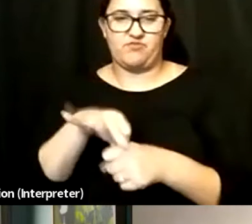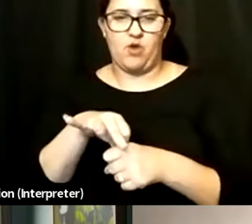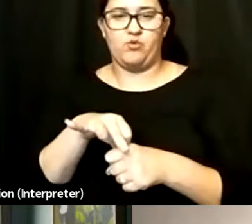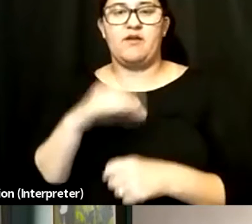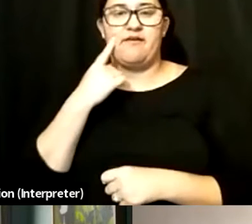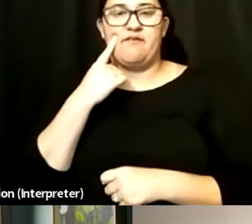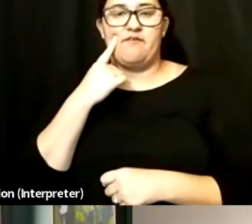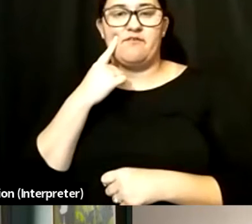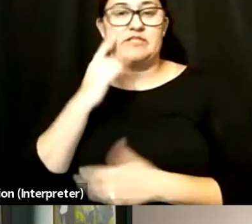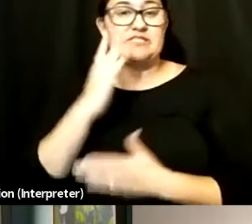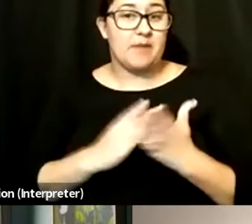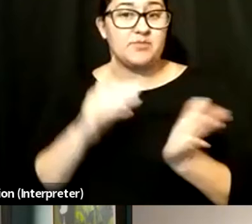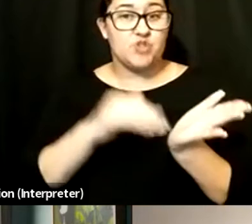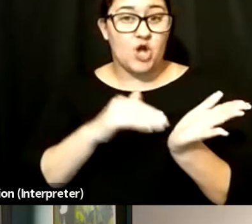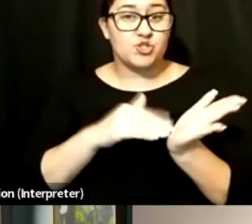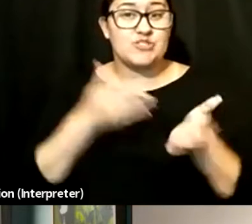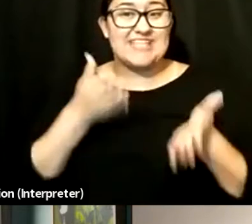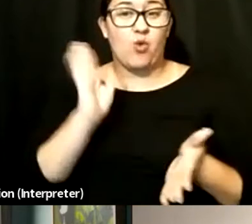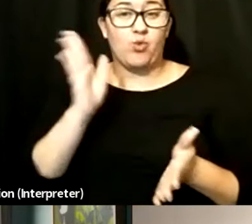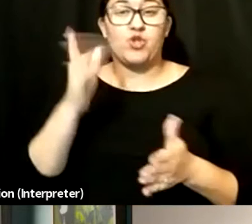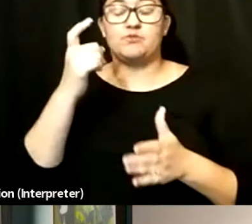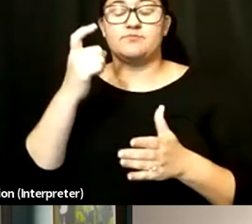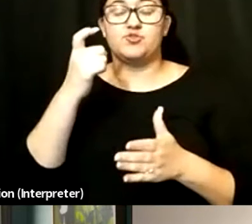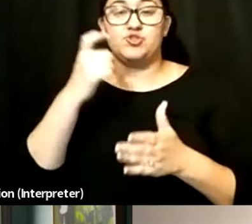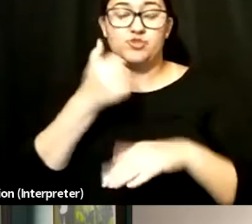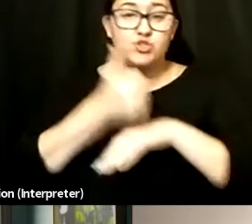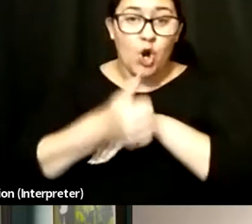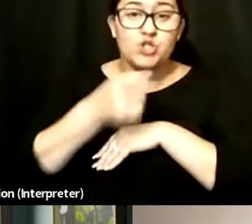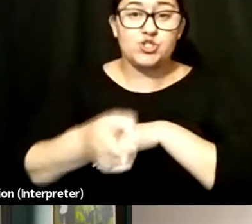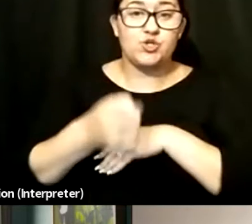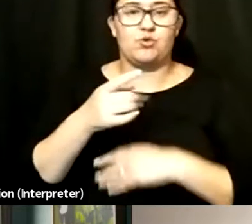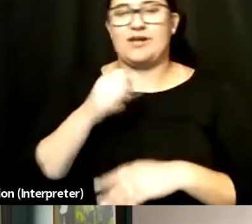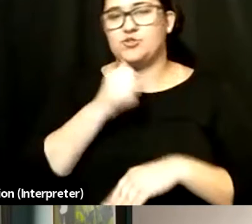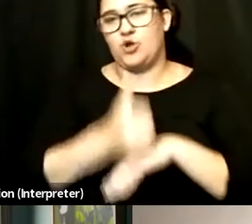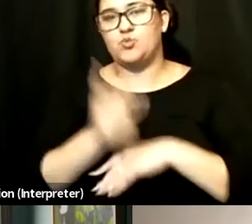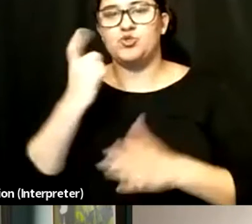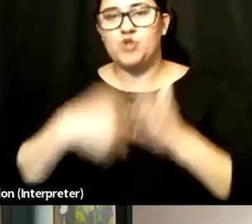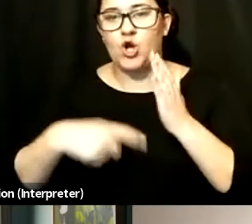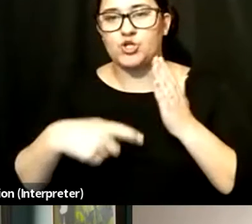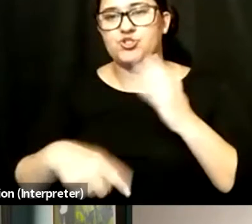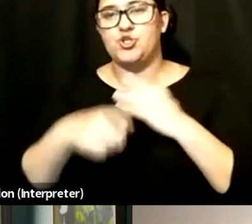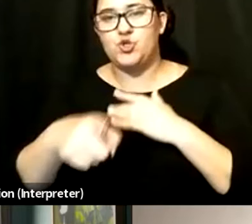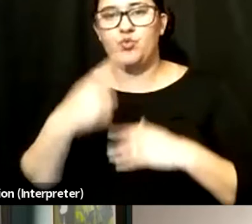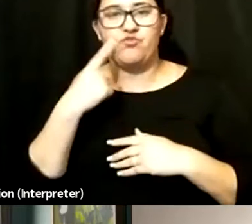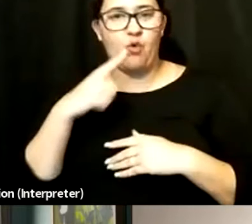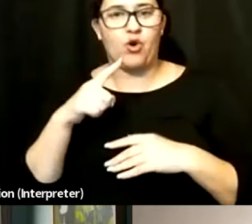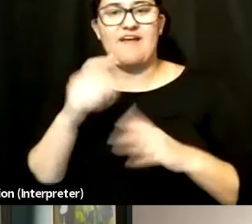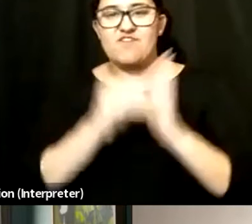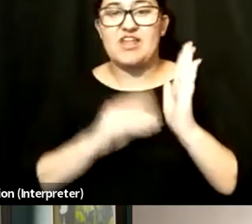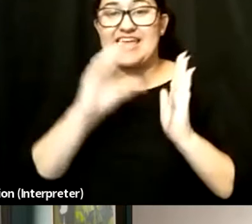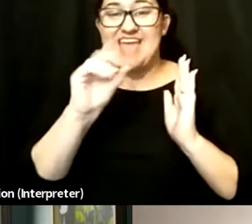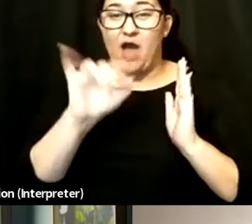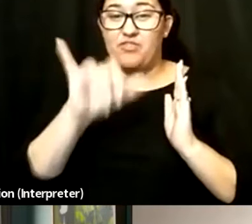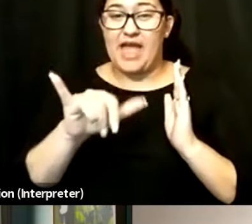doctors will charge you for filling out that form. So that is a voting tax. And then we ask disabled people to